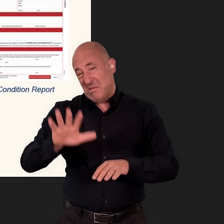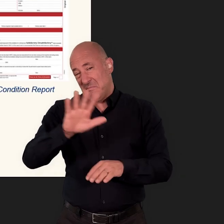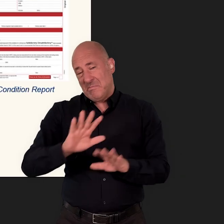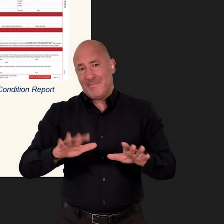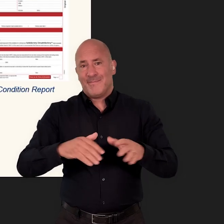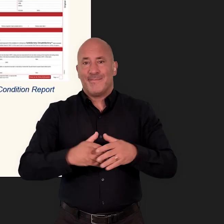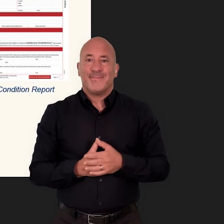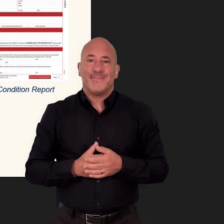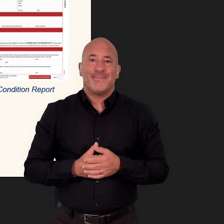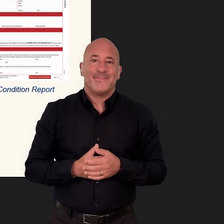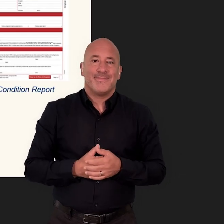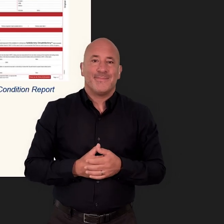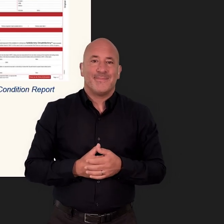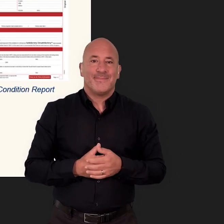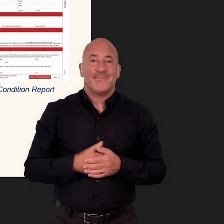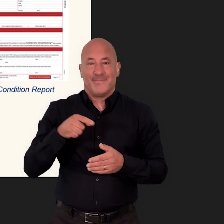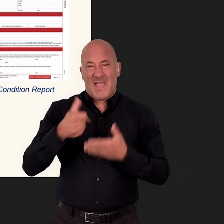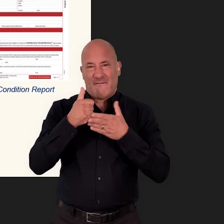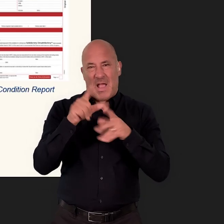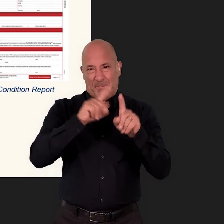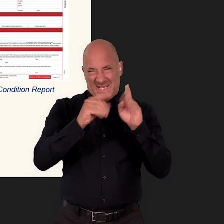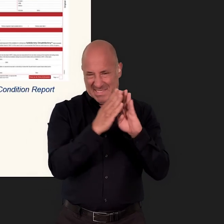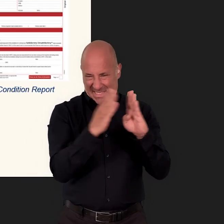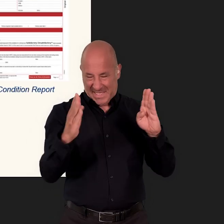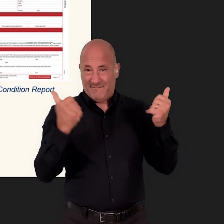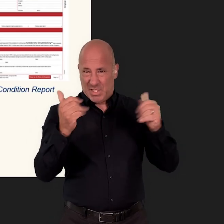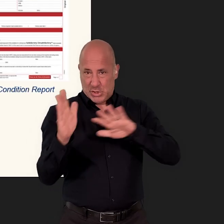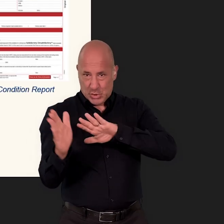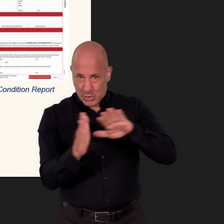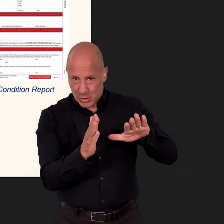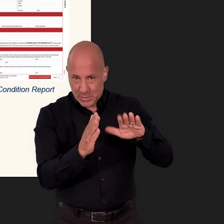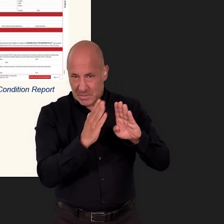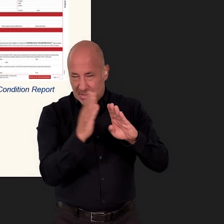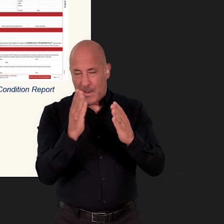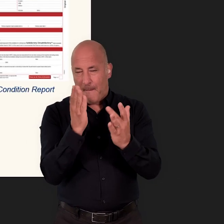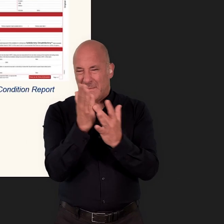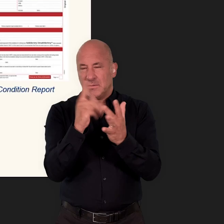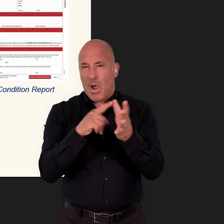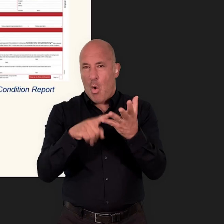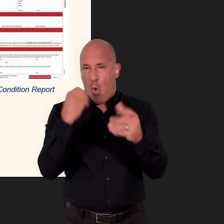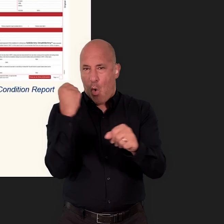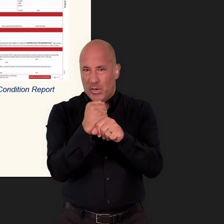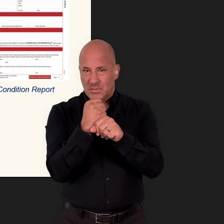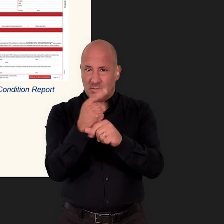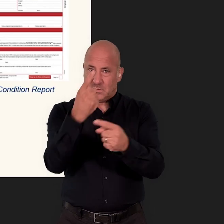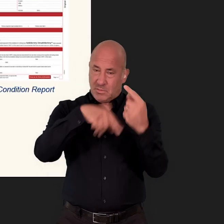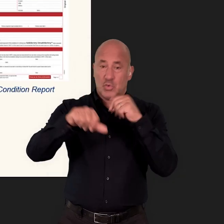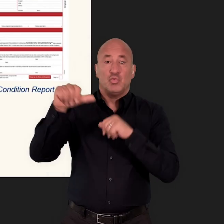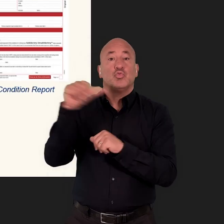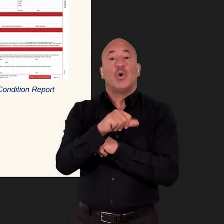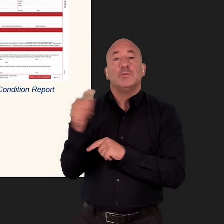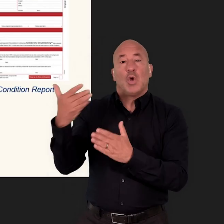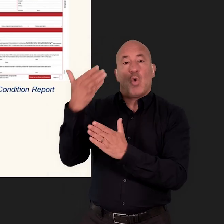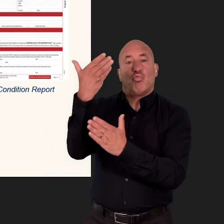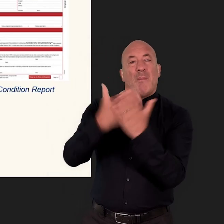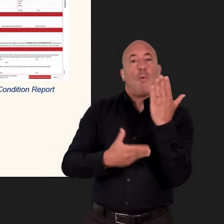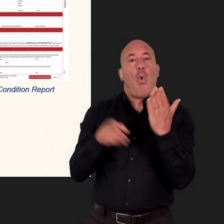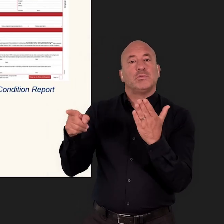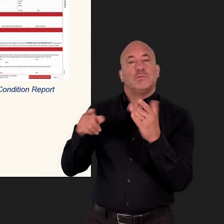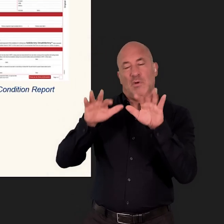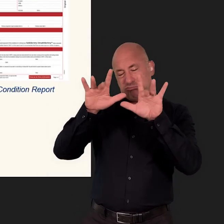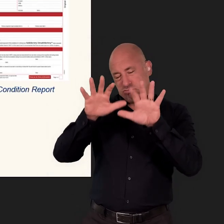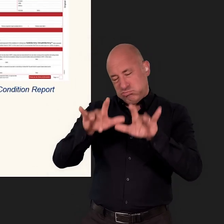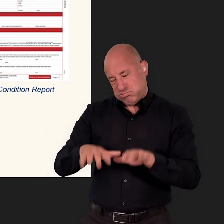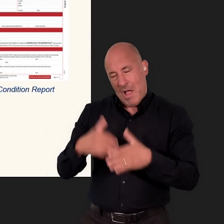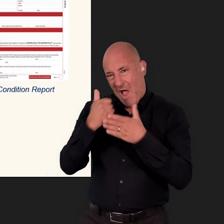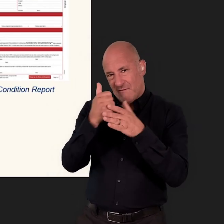to take up to half a day. After the advice meeting period, towards the middle of August, all applicants will